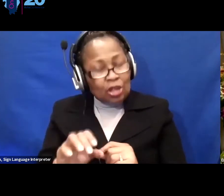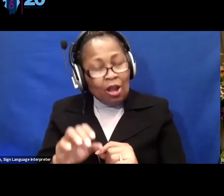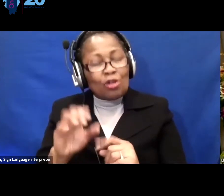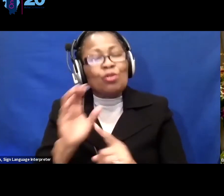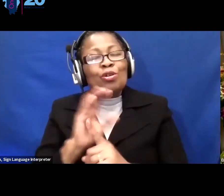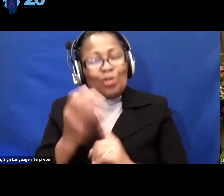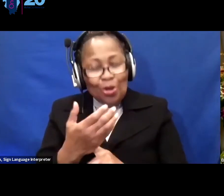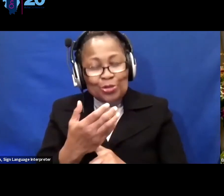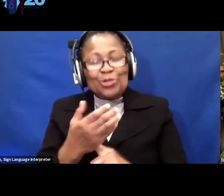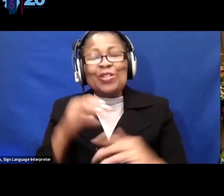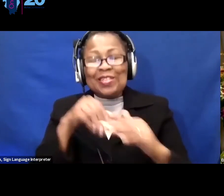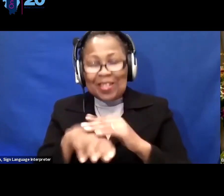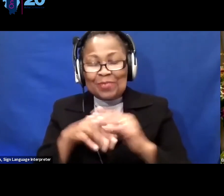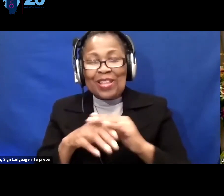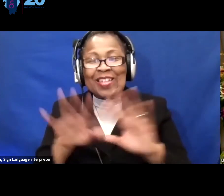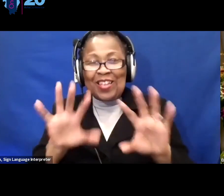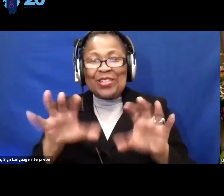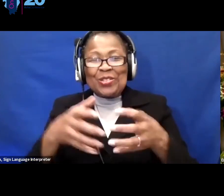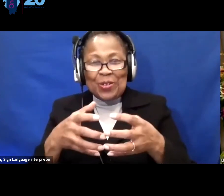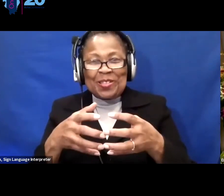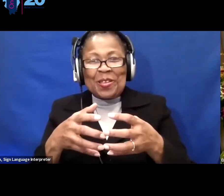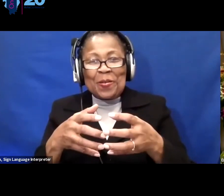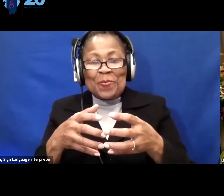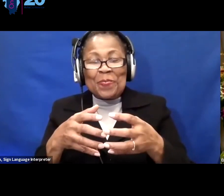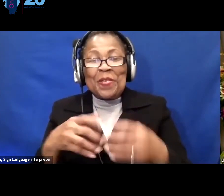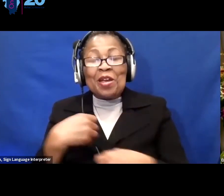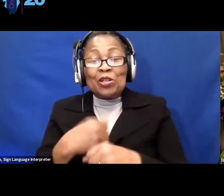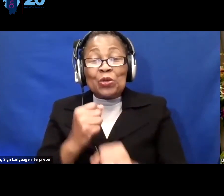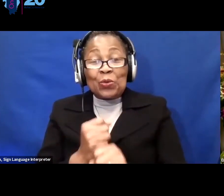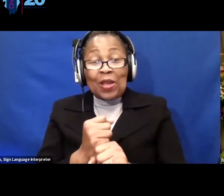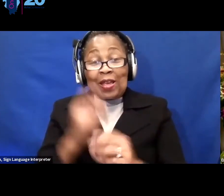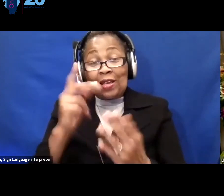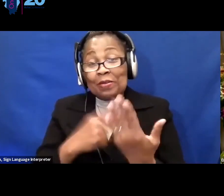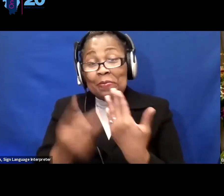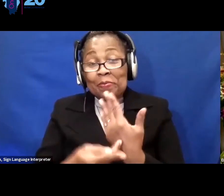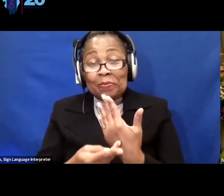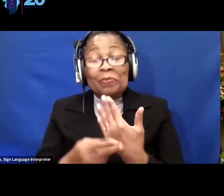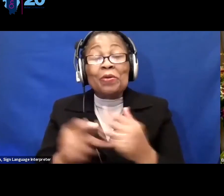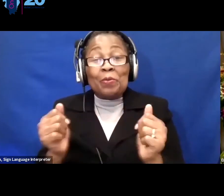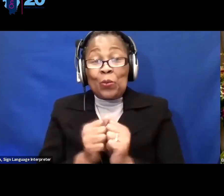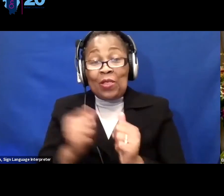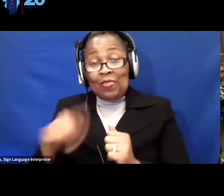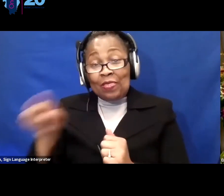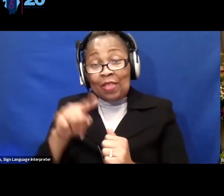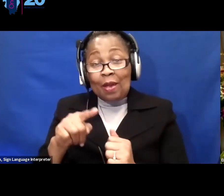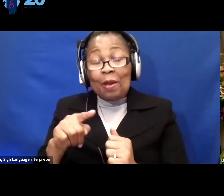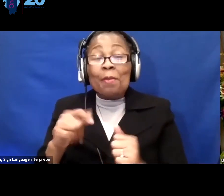Accessibility Consortium to create an initiative partnership with them to create an